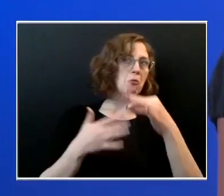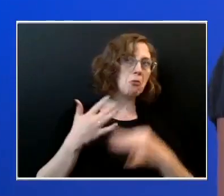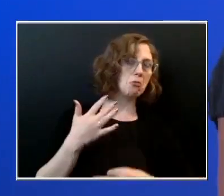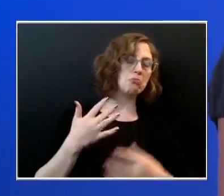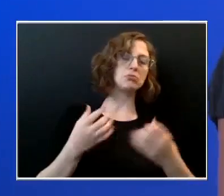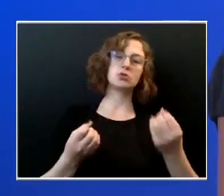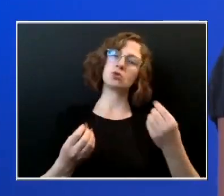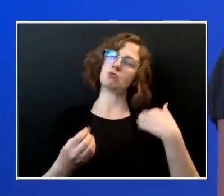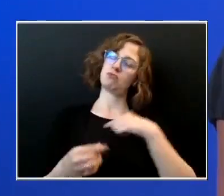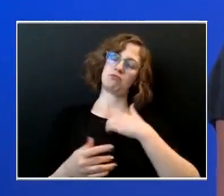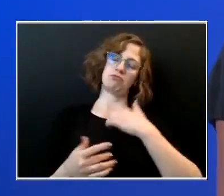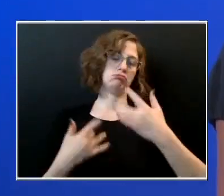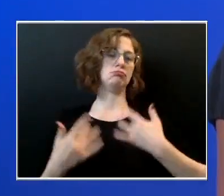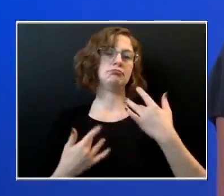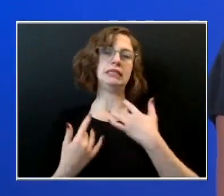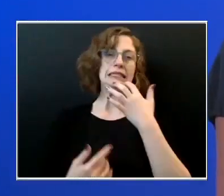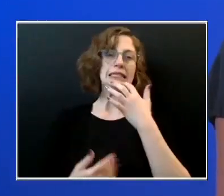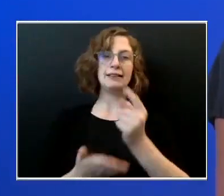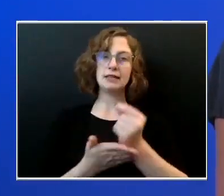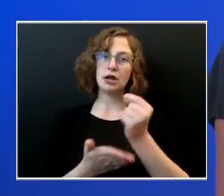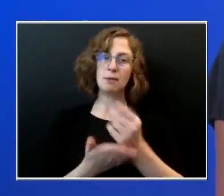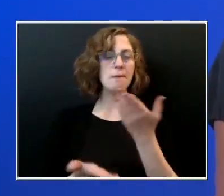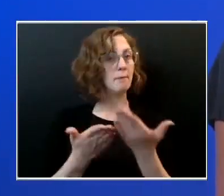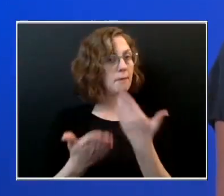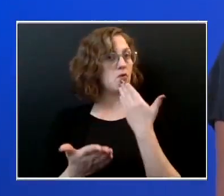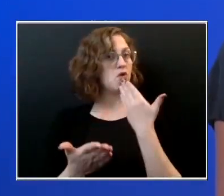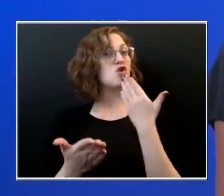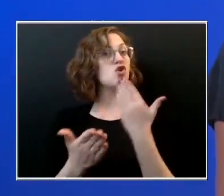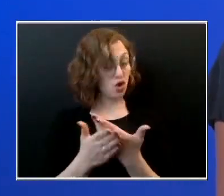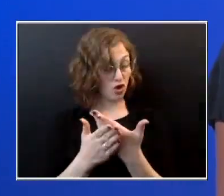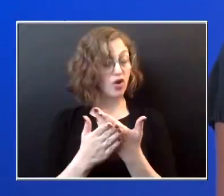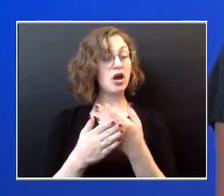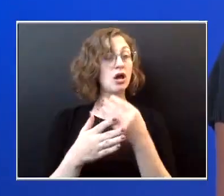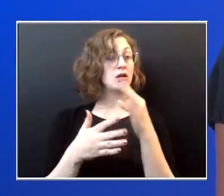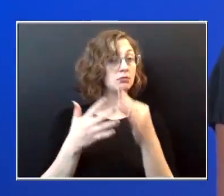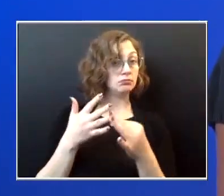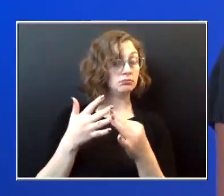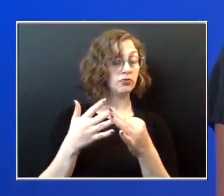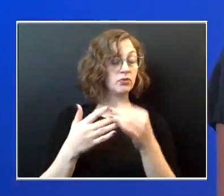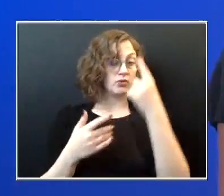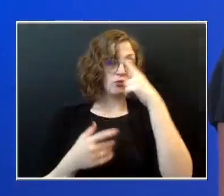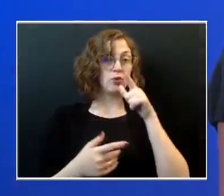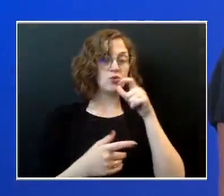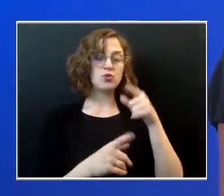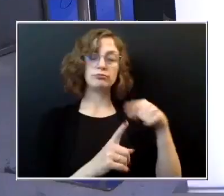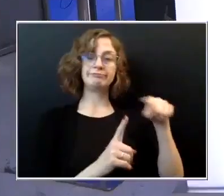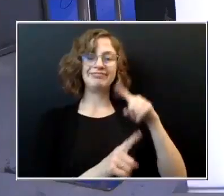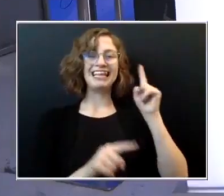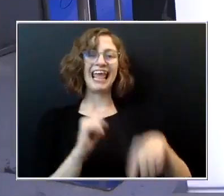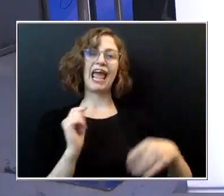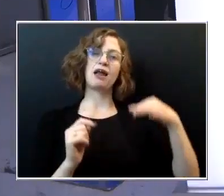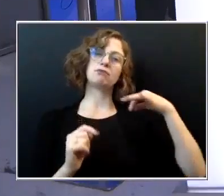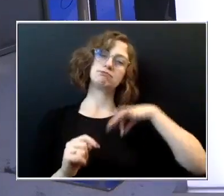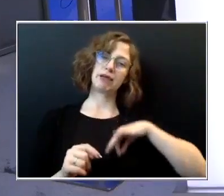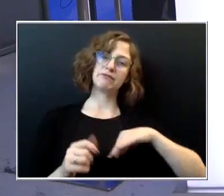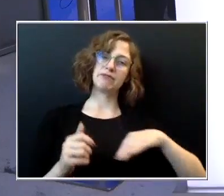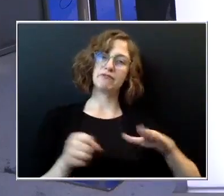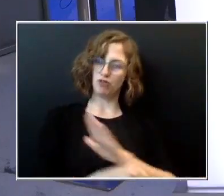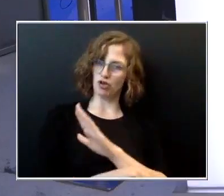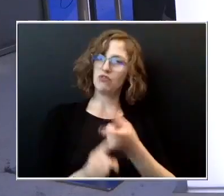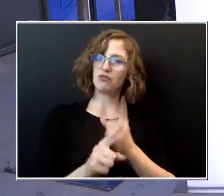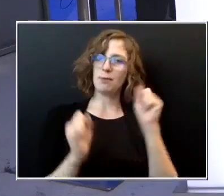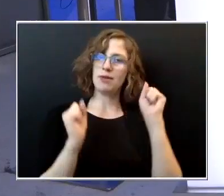therapy might be a good alternative for people that can't get to the benefits of exercise. Yeah, that is pretty fascinating.